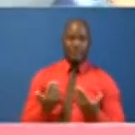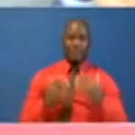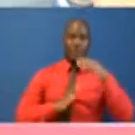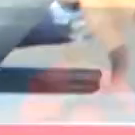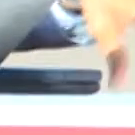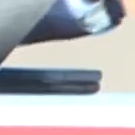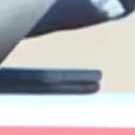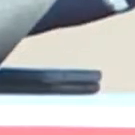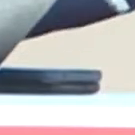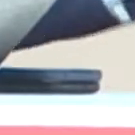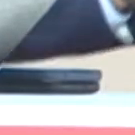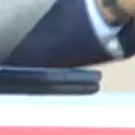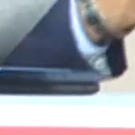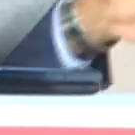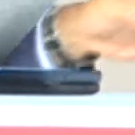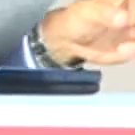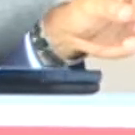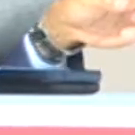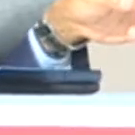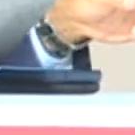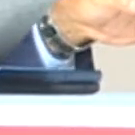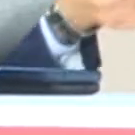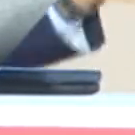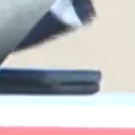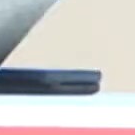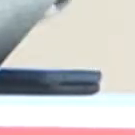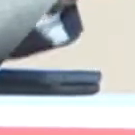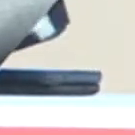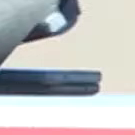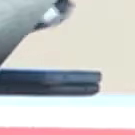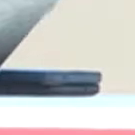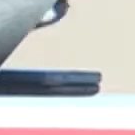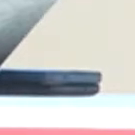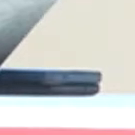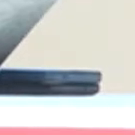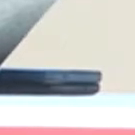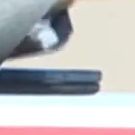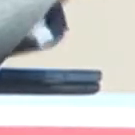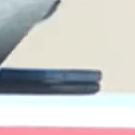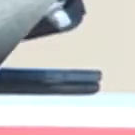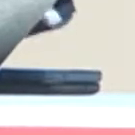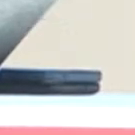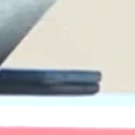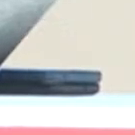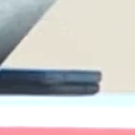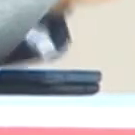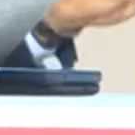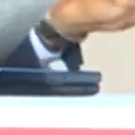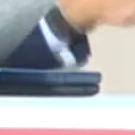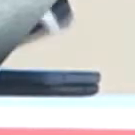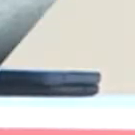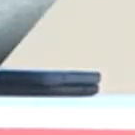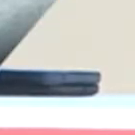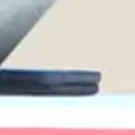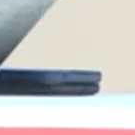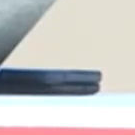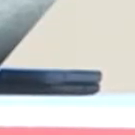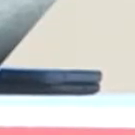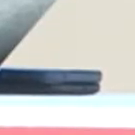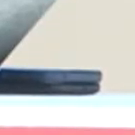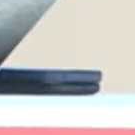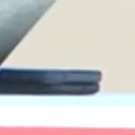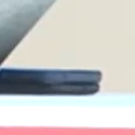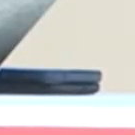on top but also whose agenda will come out quite clearly prophet duty i'll come to you shortly but karen i want us to talk about this money tribe political party you are